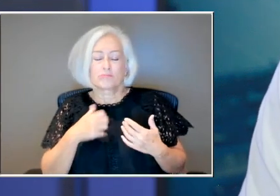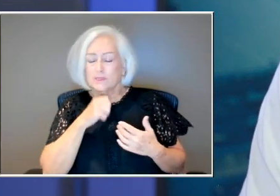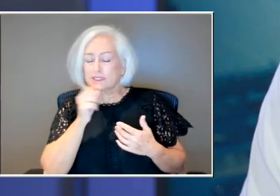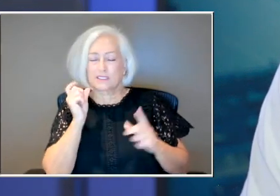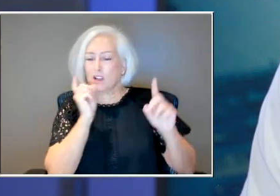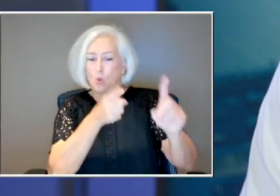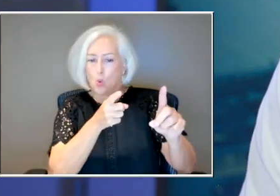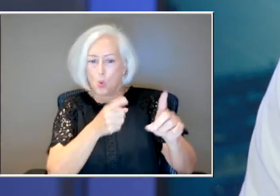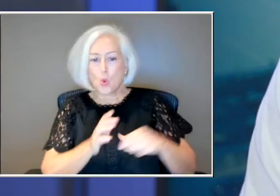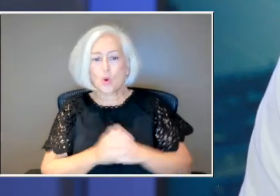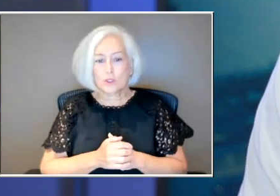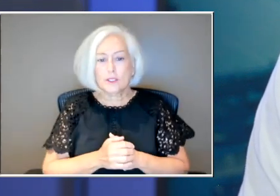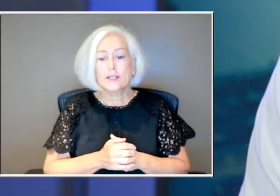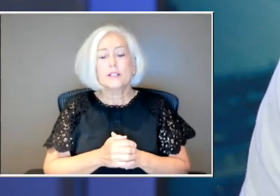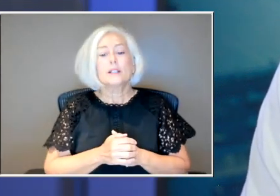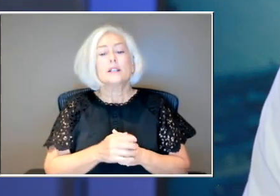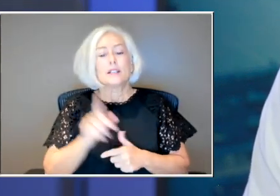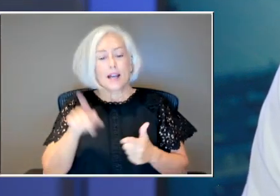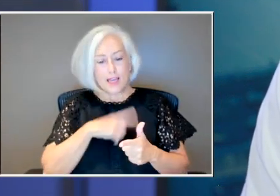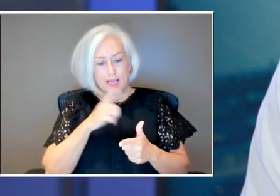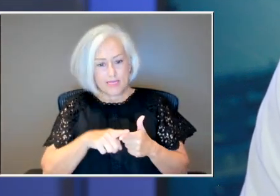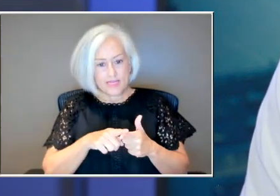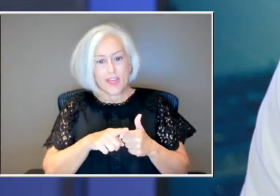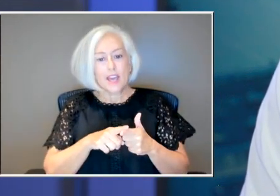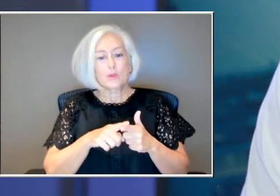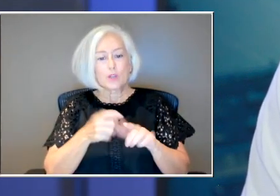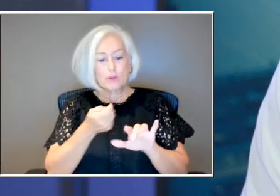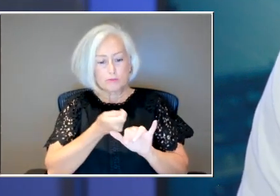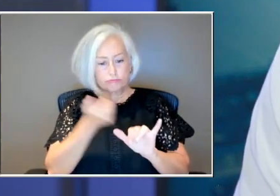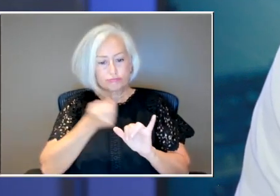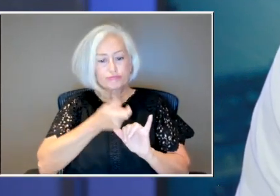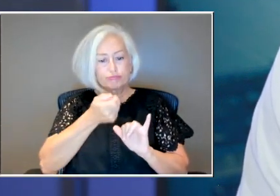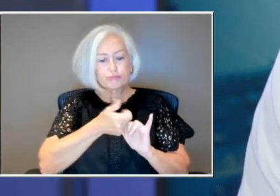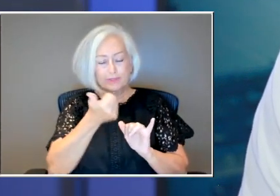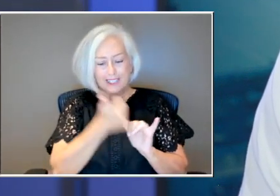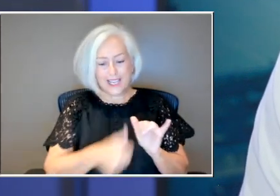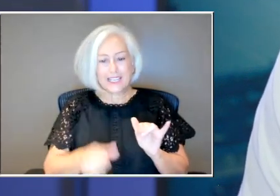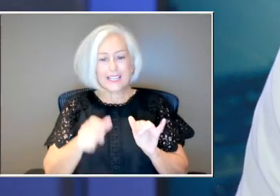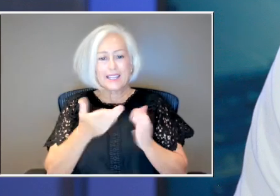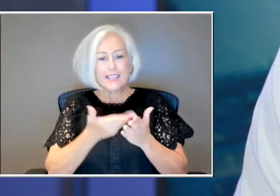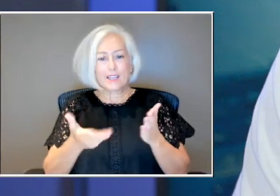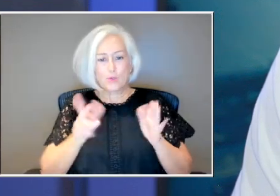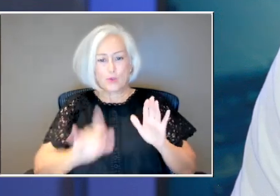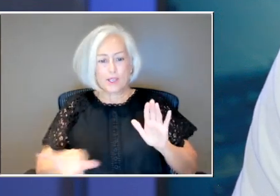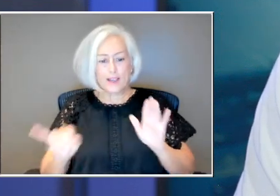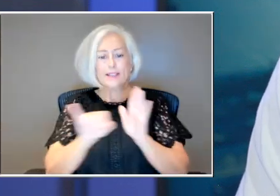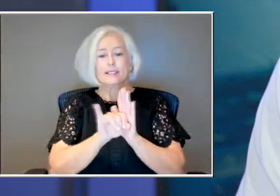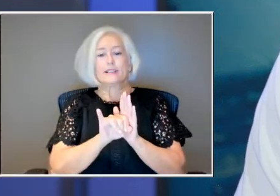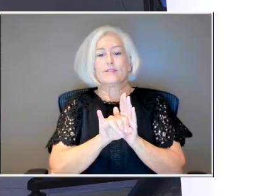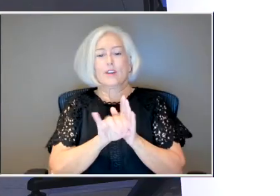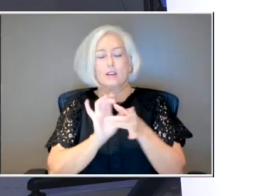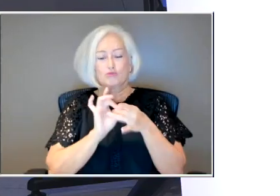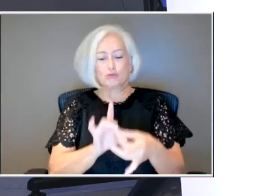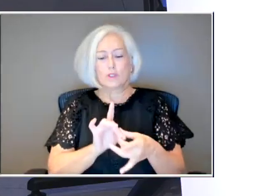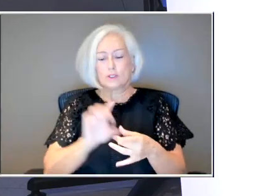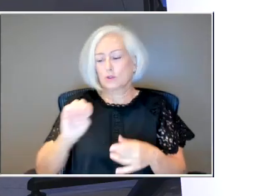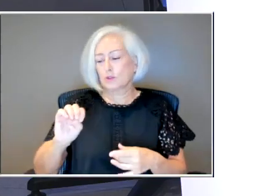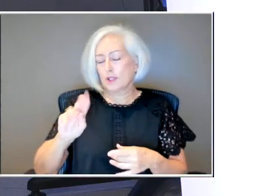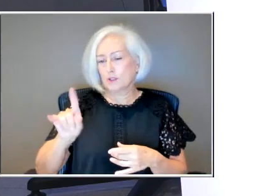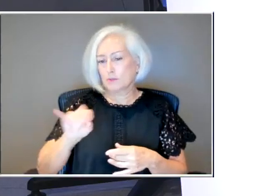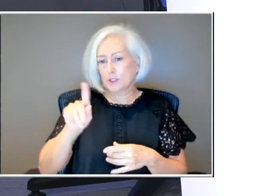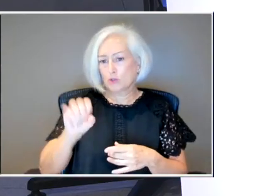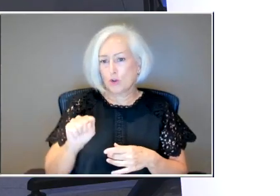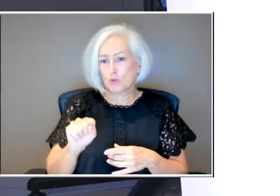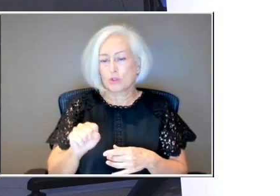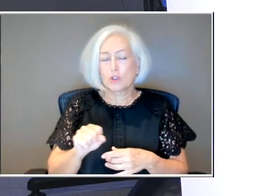with reasonably wide margins any lesions that we identify that appear consistent with endometriosis. So when you talked about it